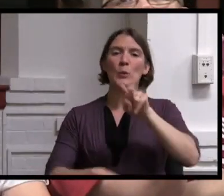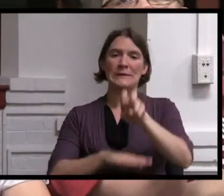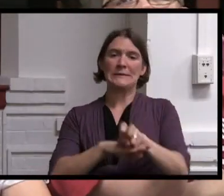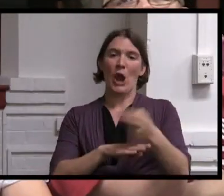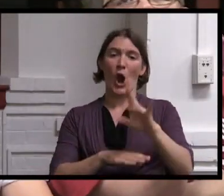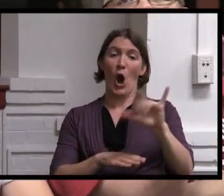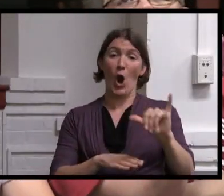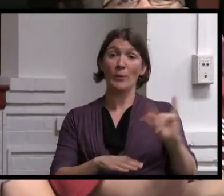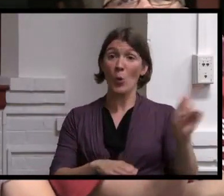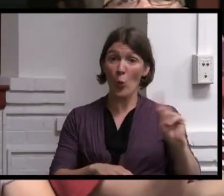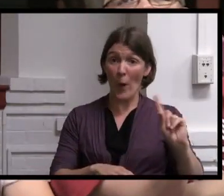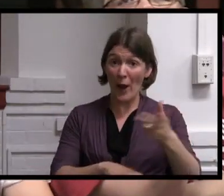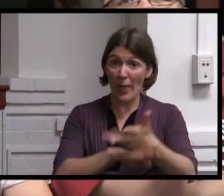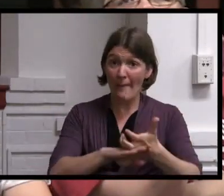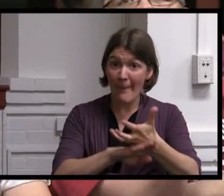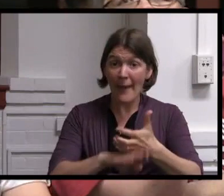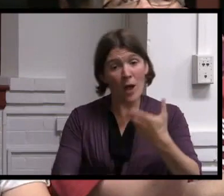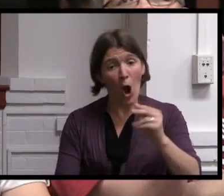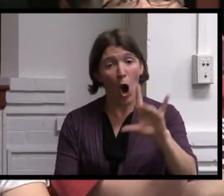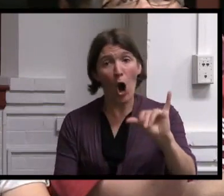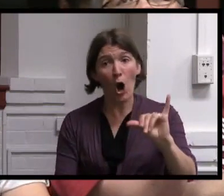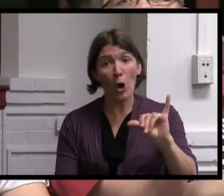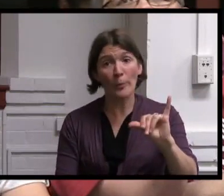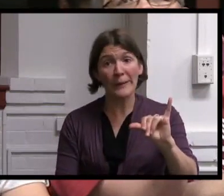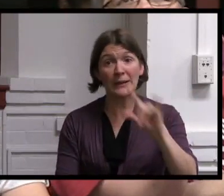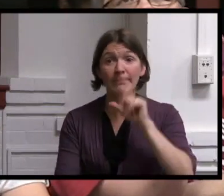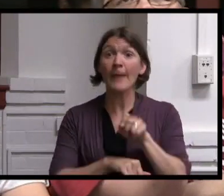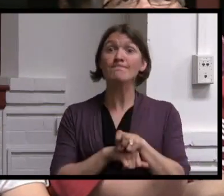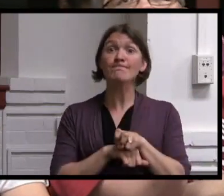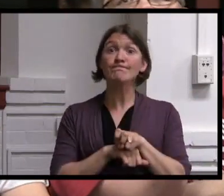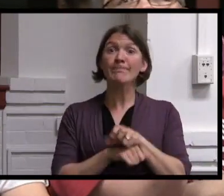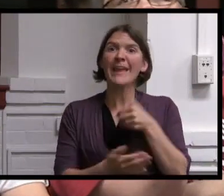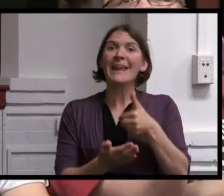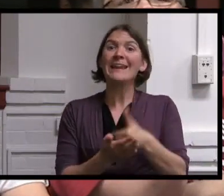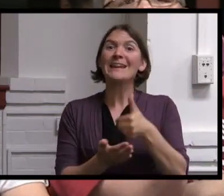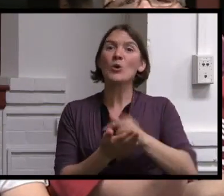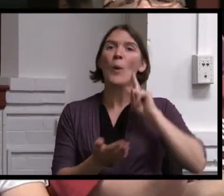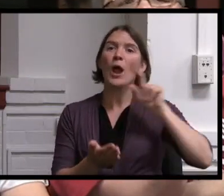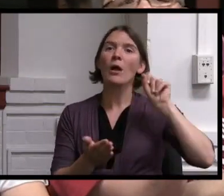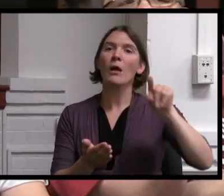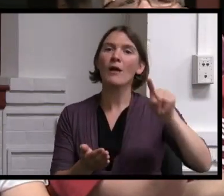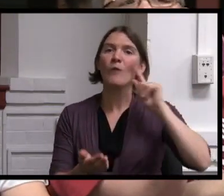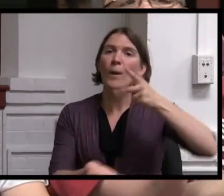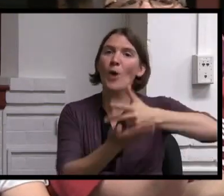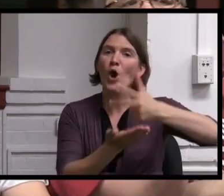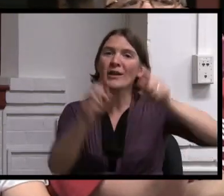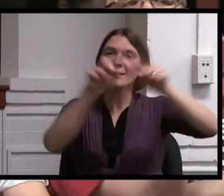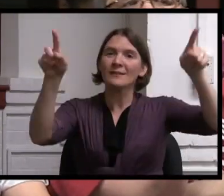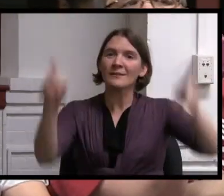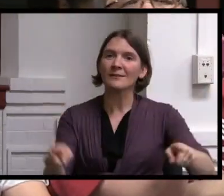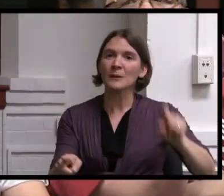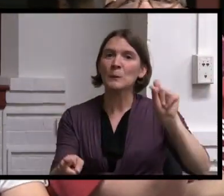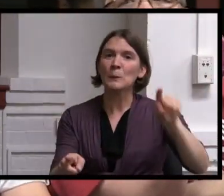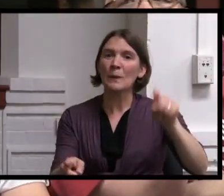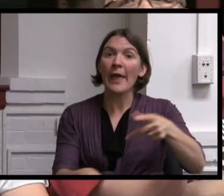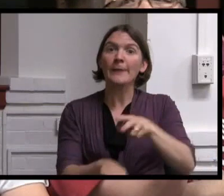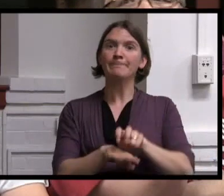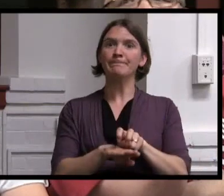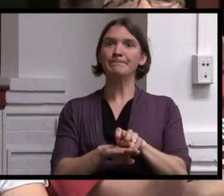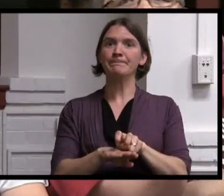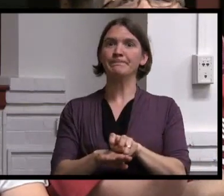You want to know where they panhandle the hot spots? They sit by the pay and display meters at the Harmony parking